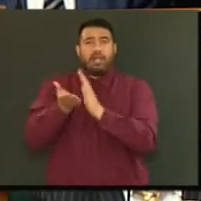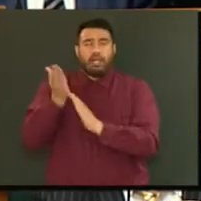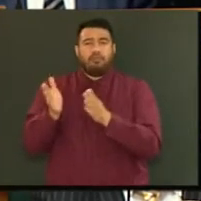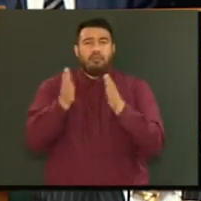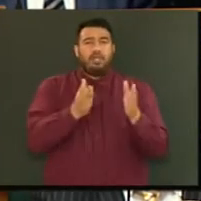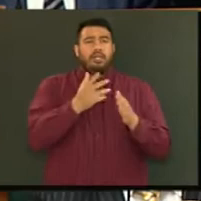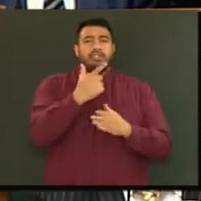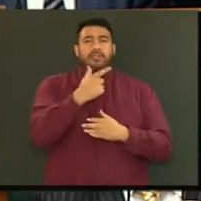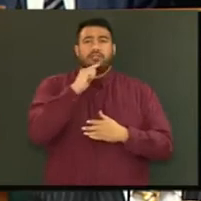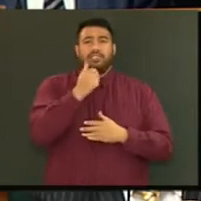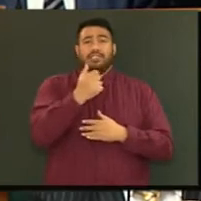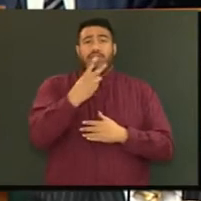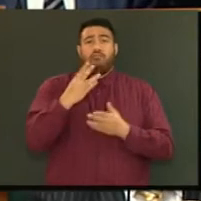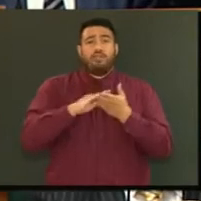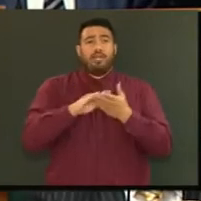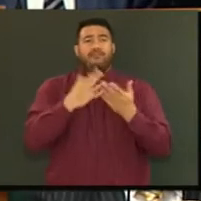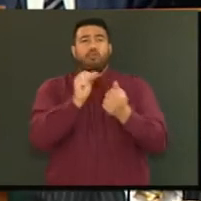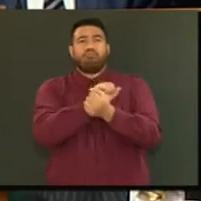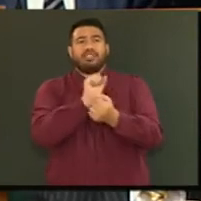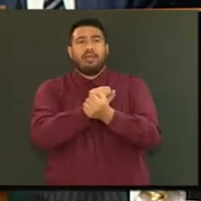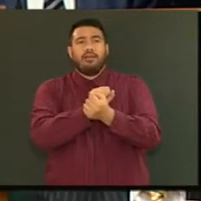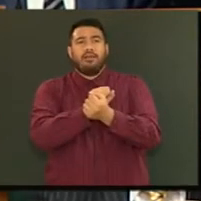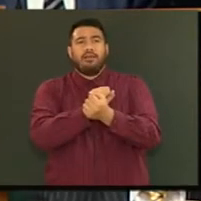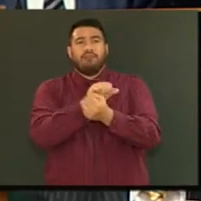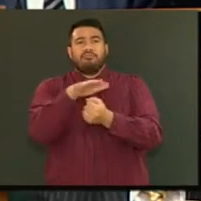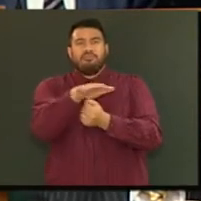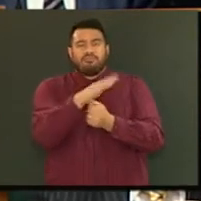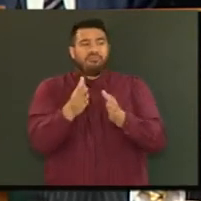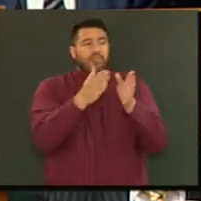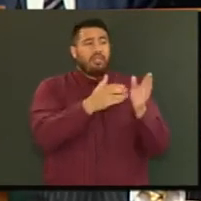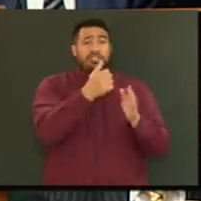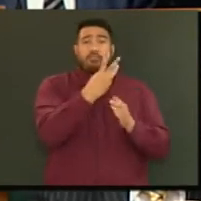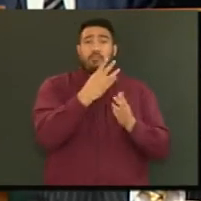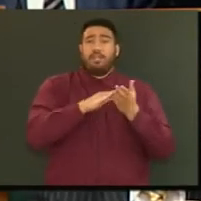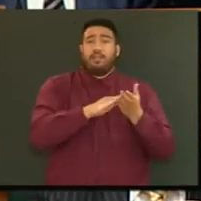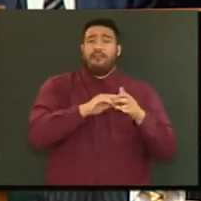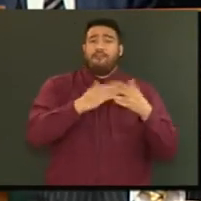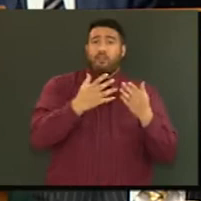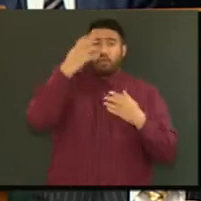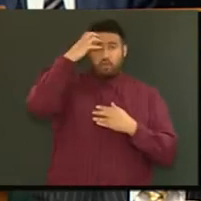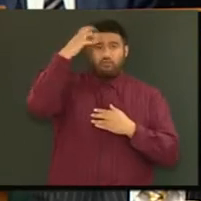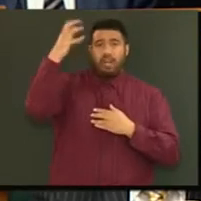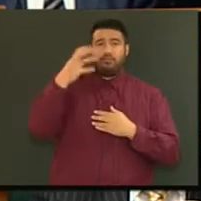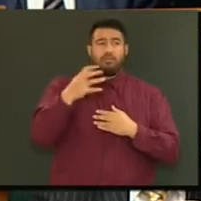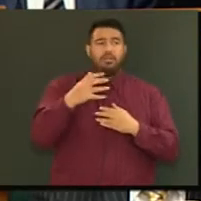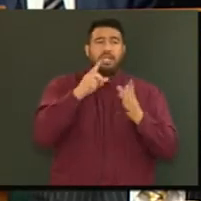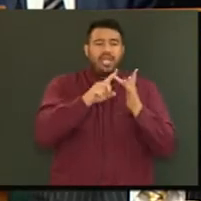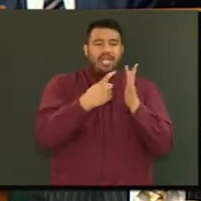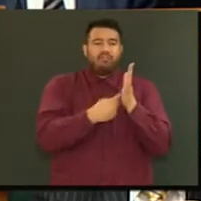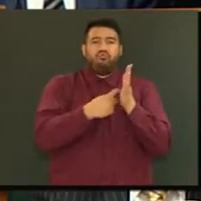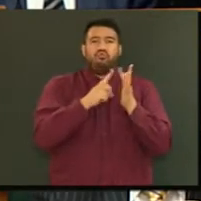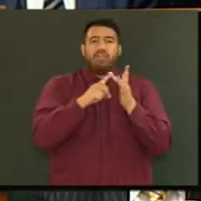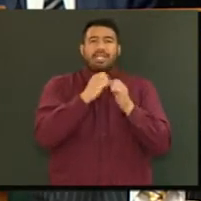$763 million for new prison capacity, $63 million for Crown Irrigation to invest in new water